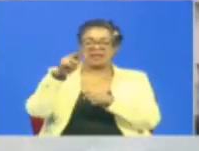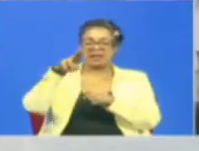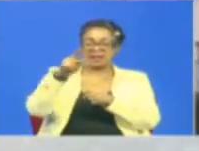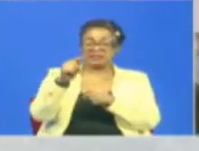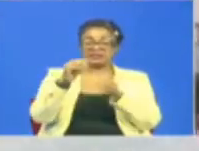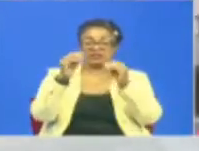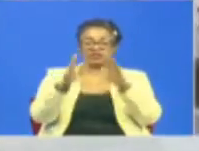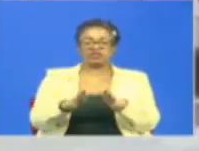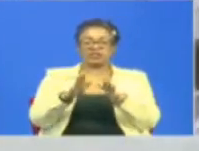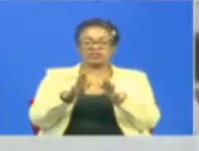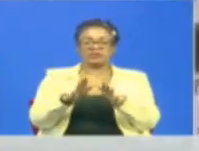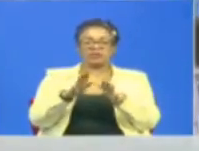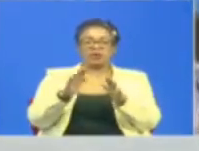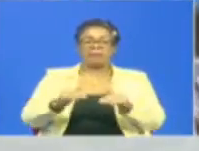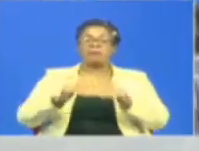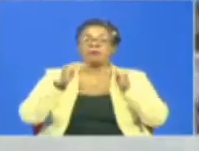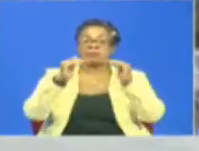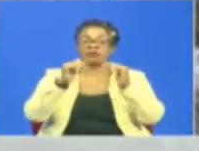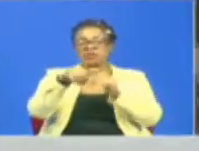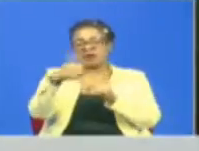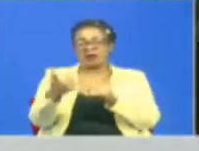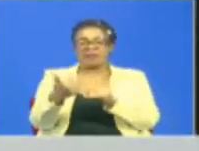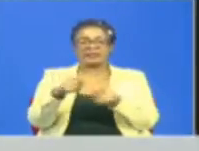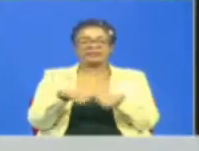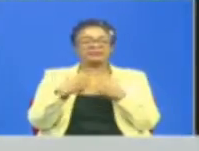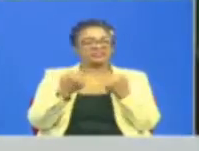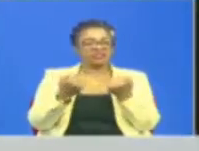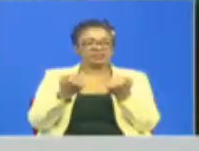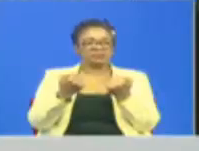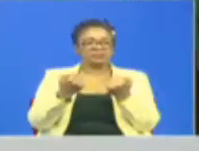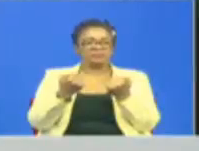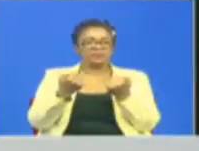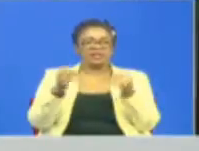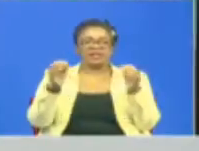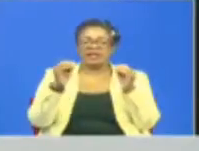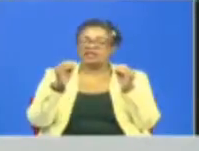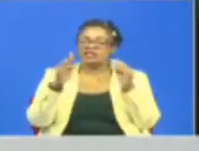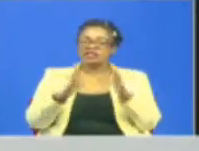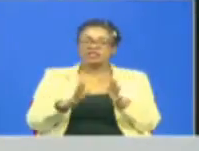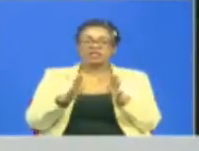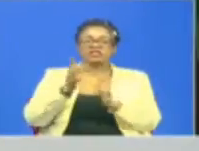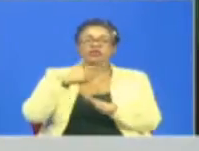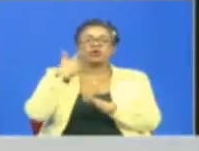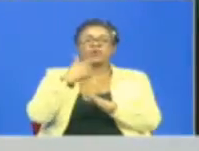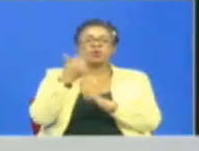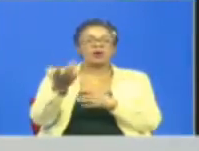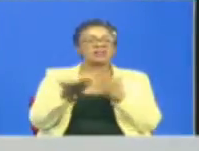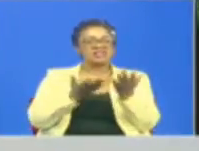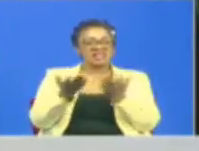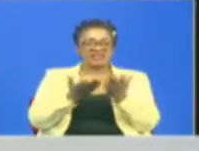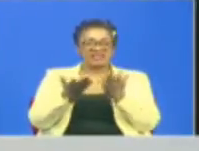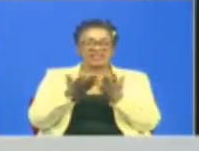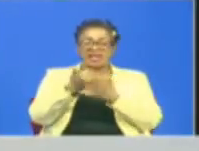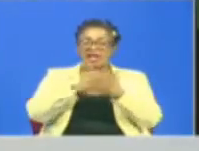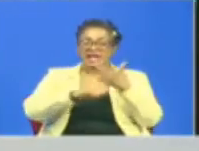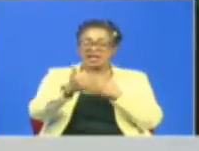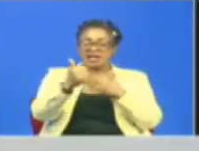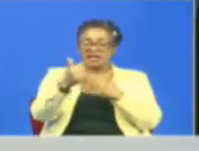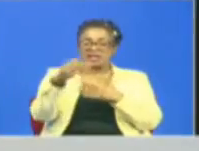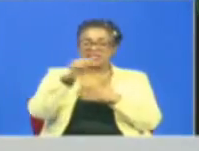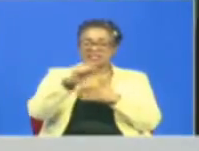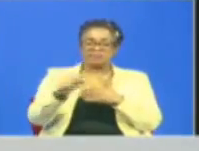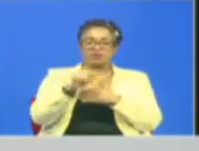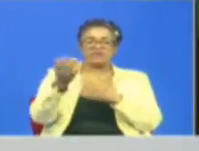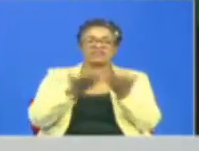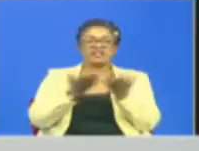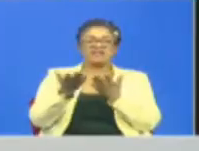comes to promotions and other benefits. The teachers who are serving under schemes of service have remained